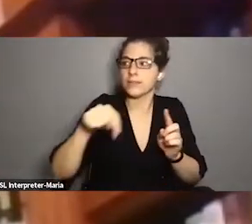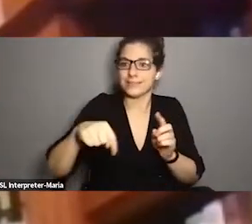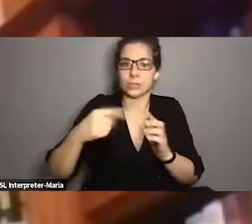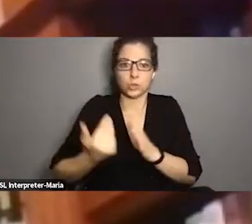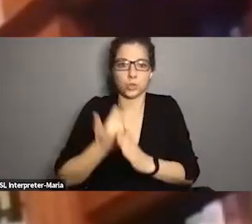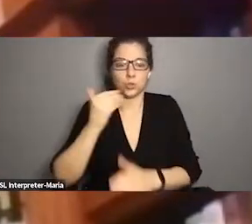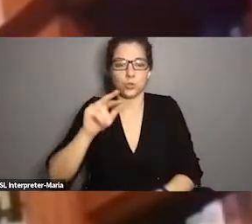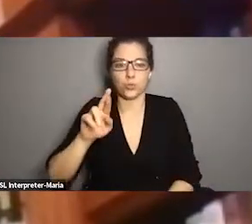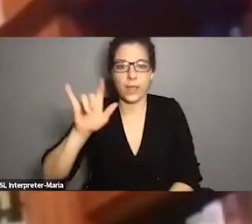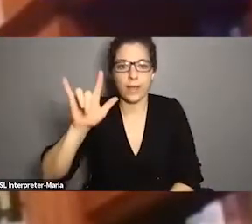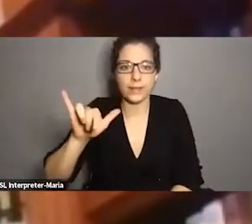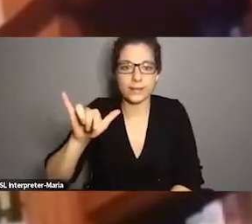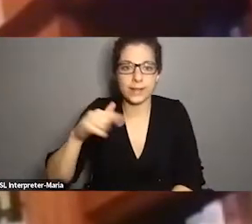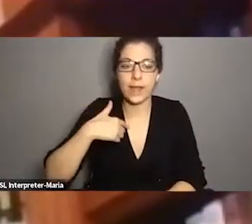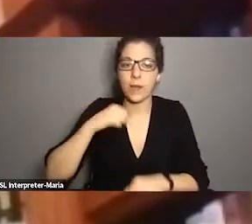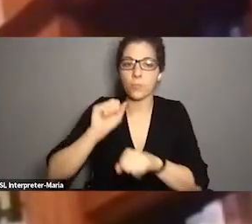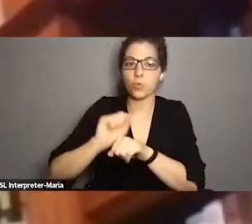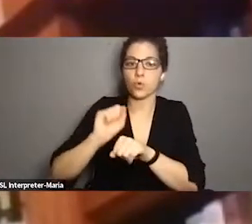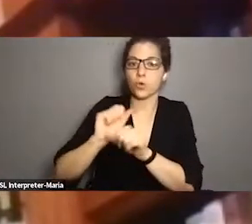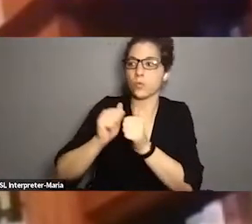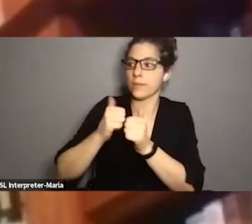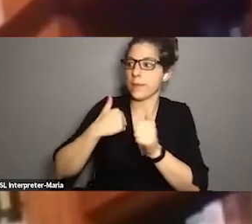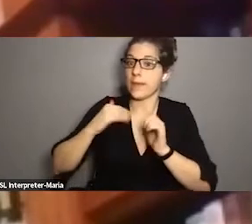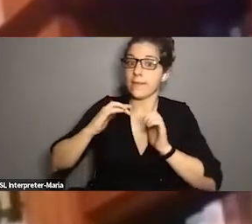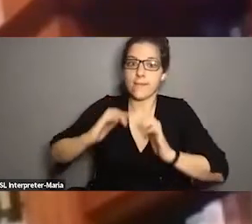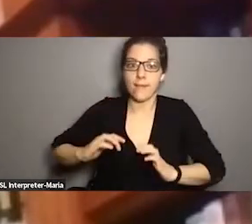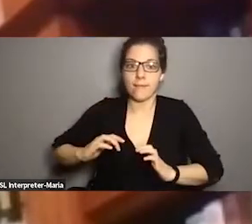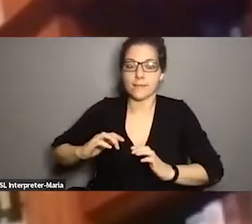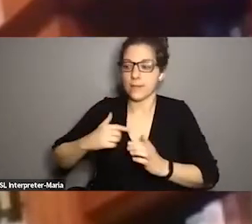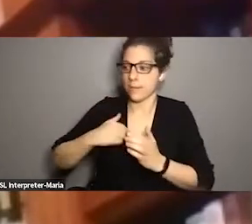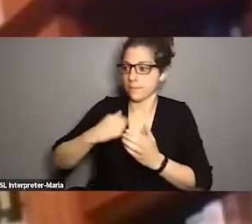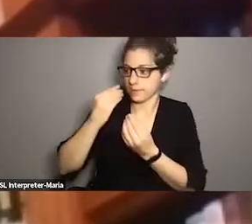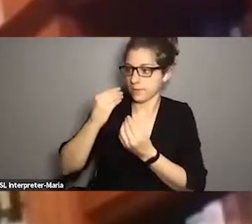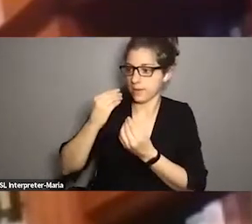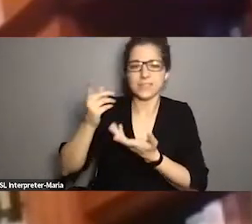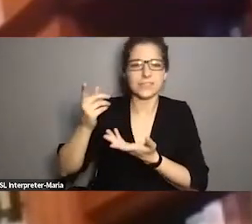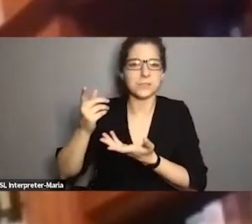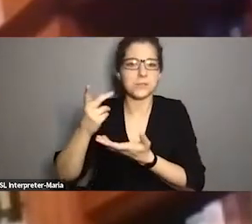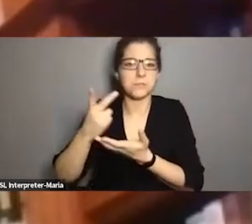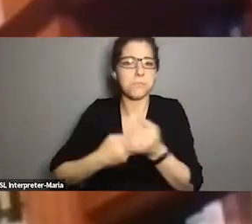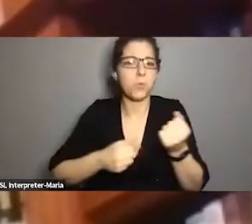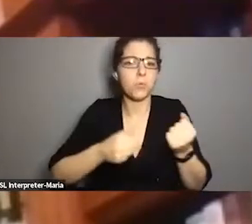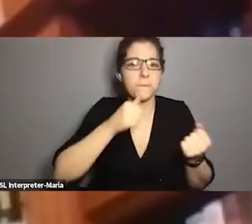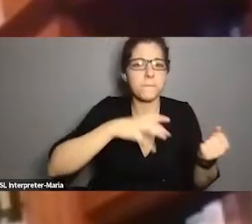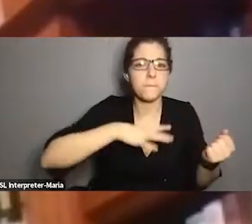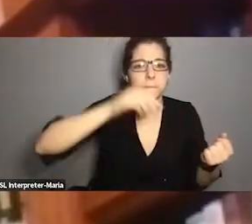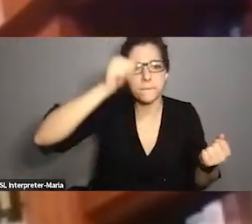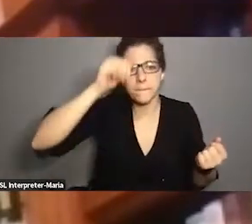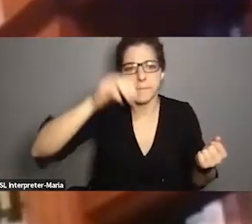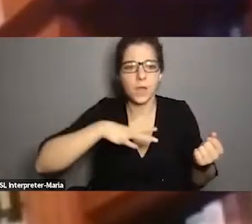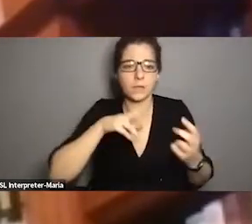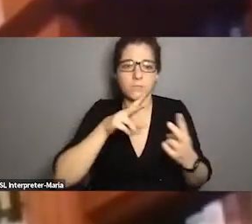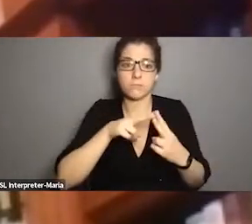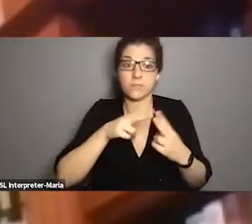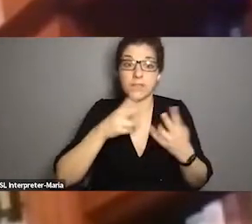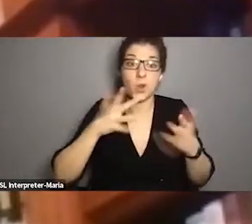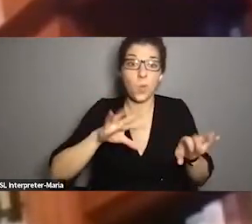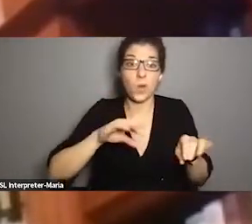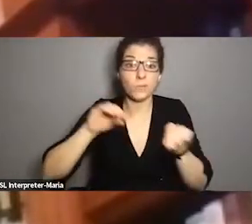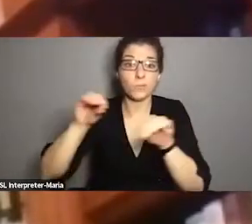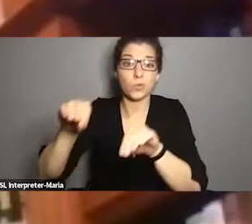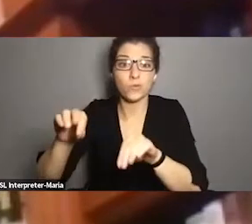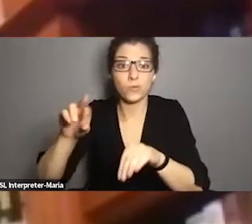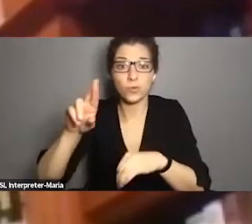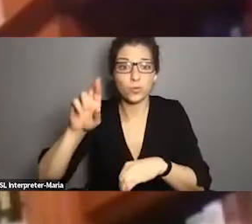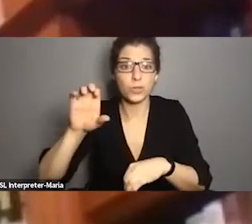So when I'm working with my clients, I'm saying, and this is both men and women who don't necessarily want to relocate